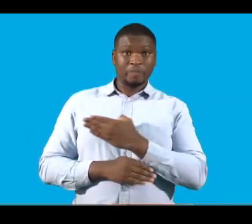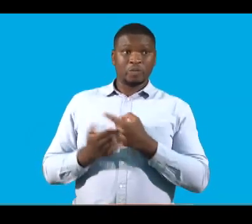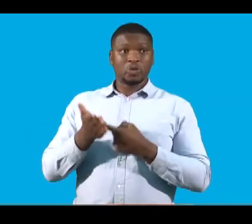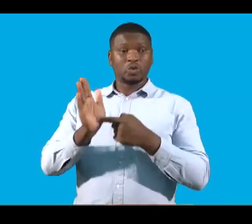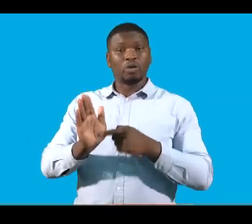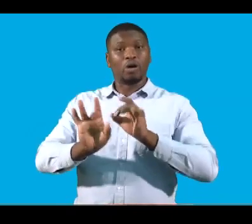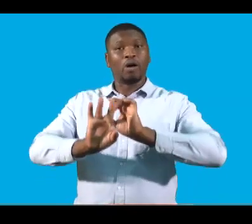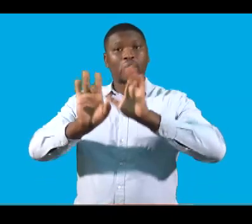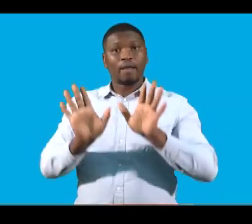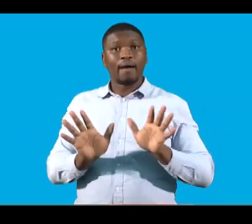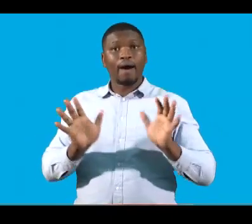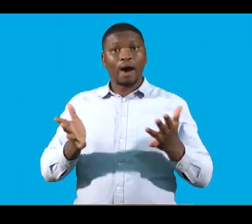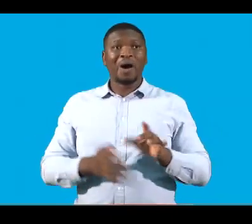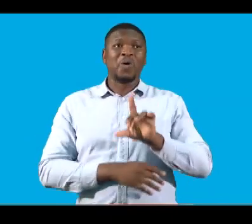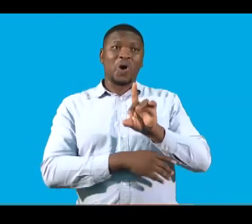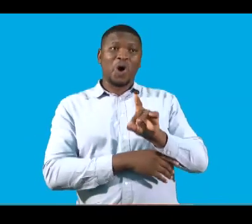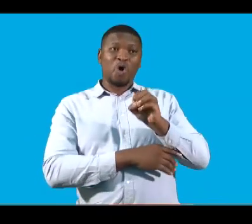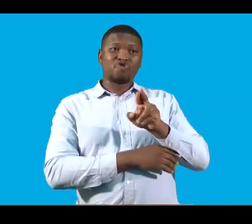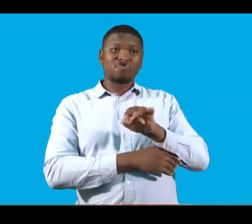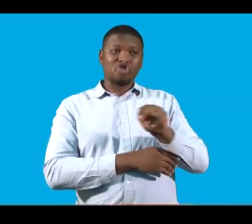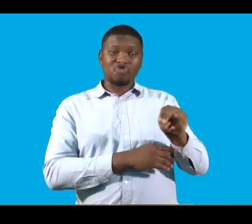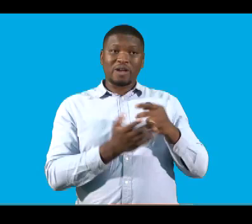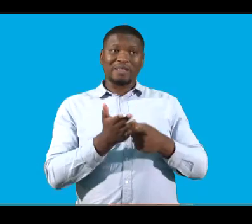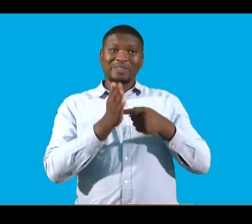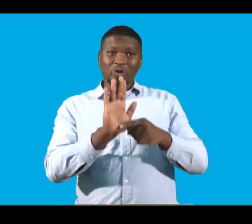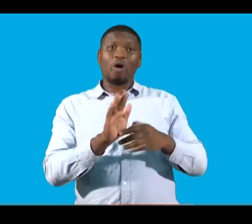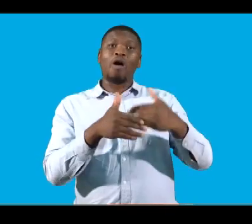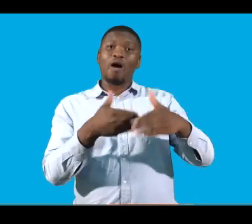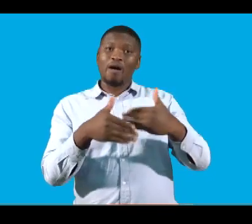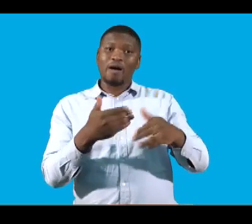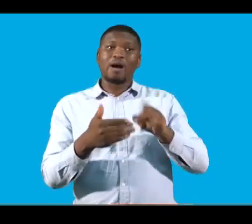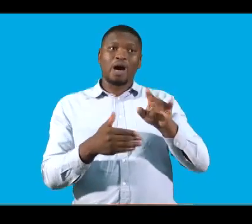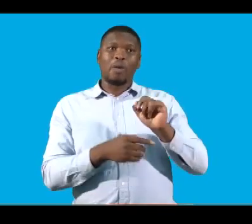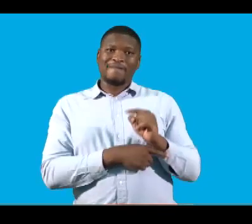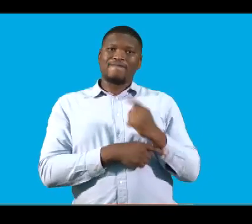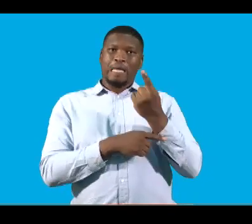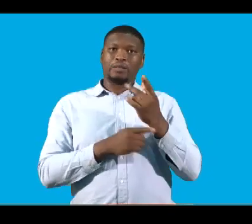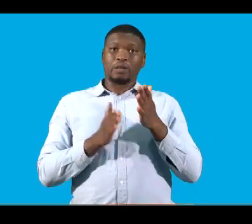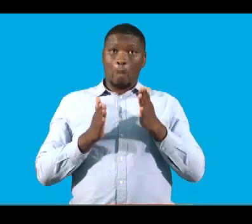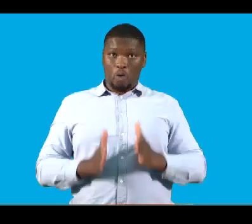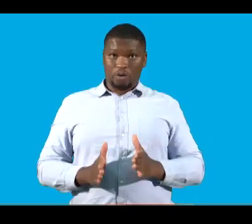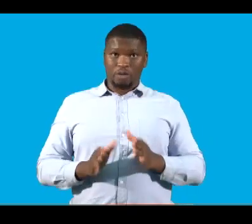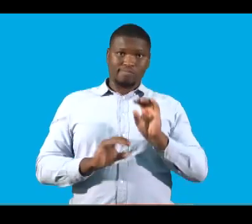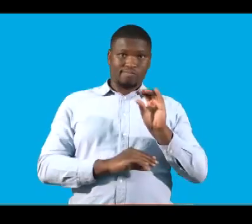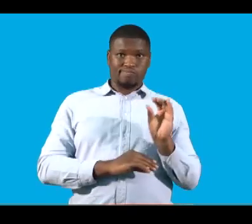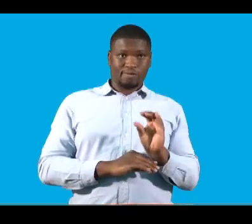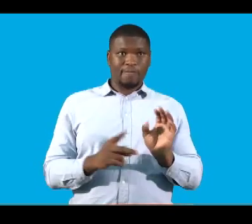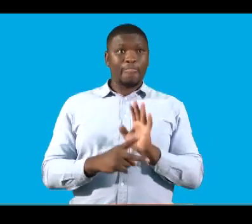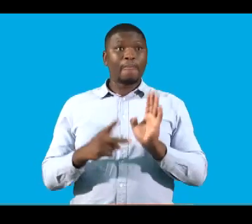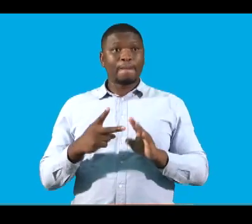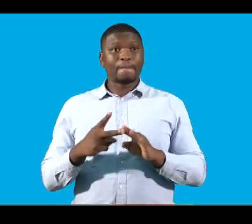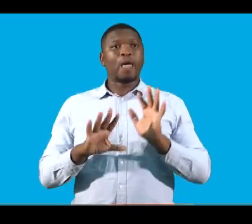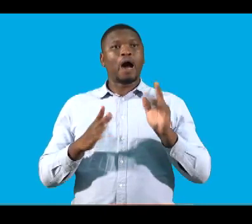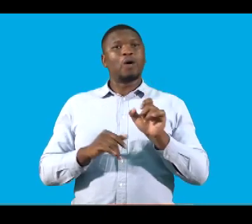This is evidently clear in Dorian's crude behavior towards Sybil, so this is going to be our first body